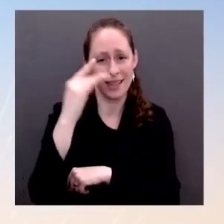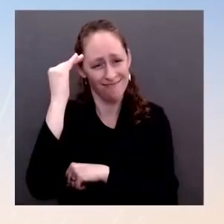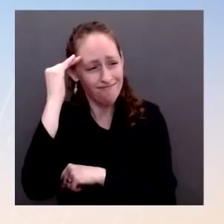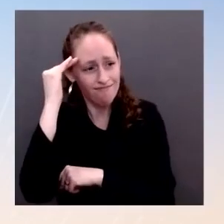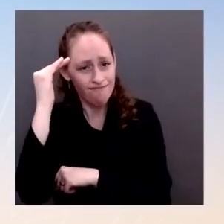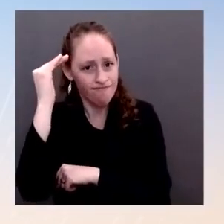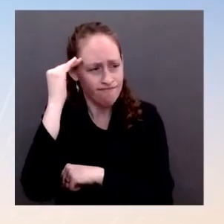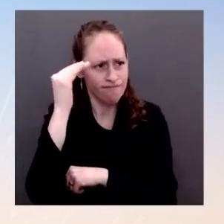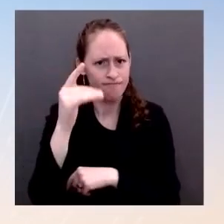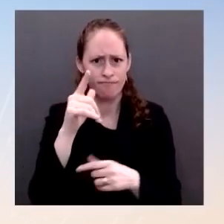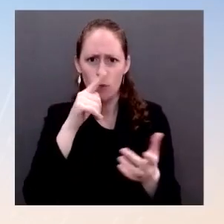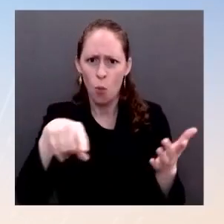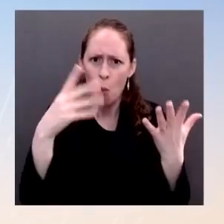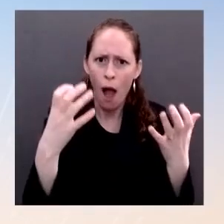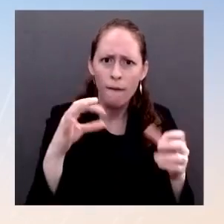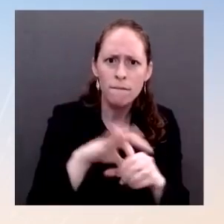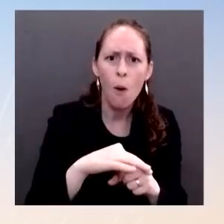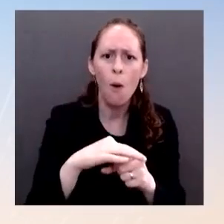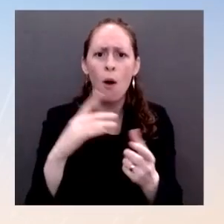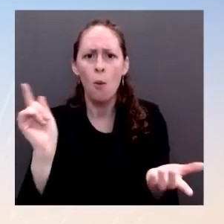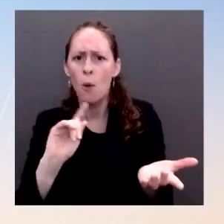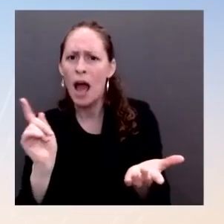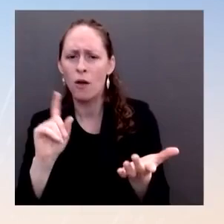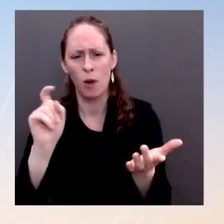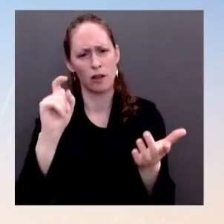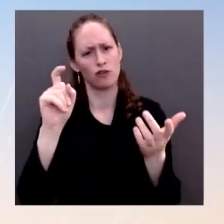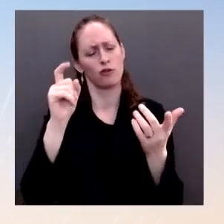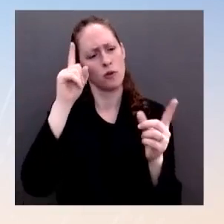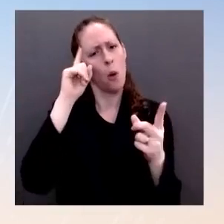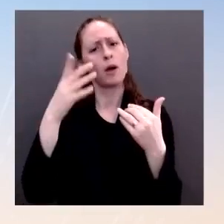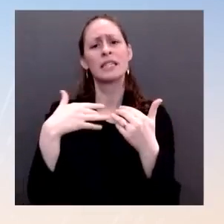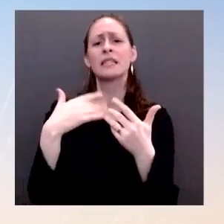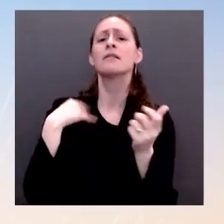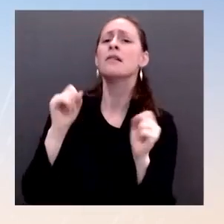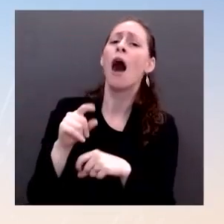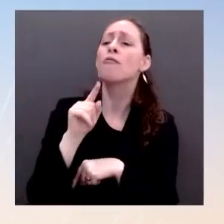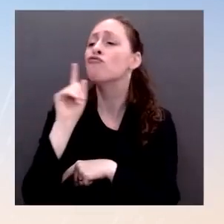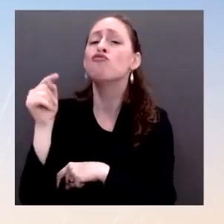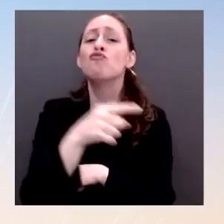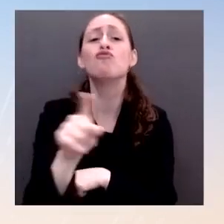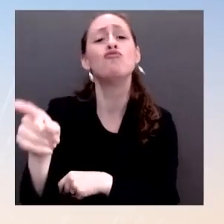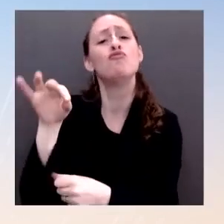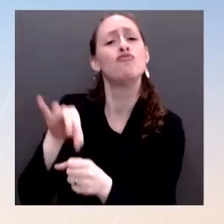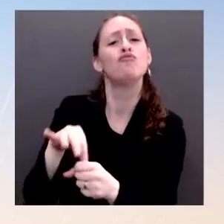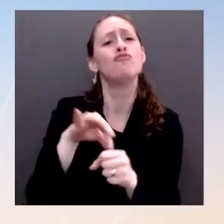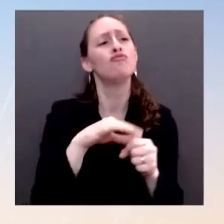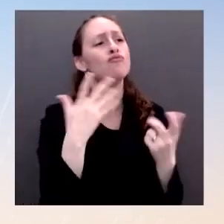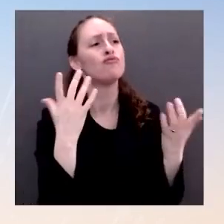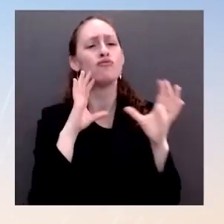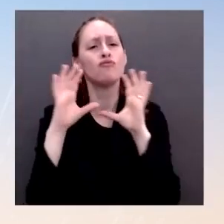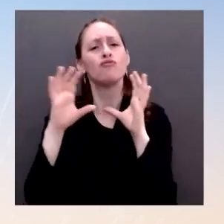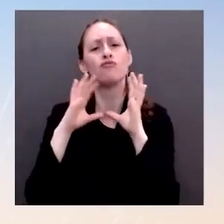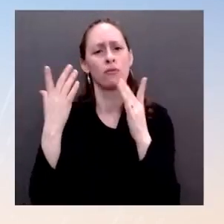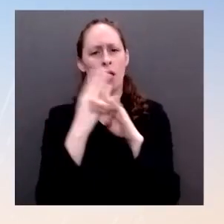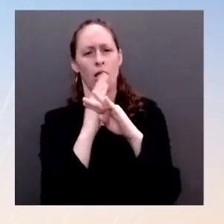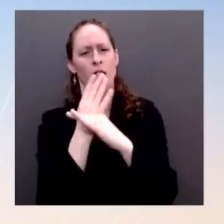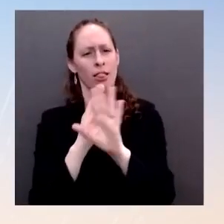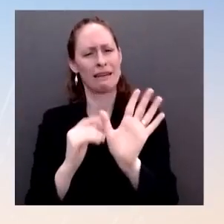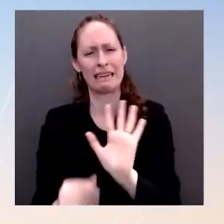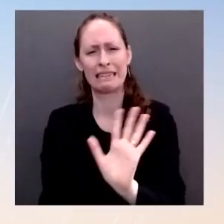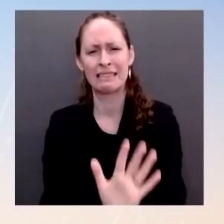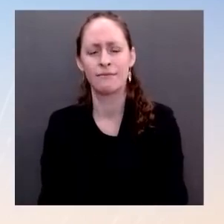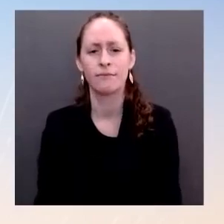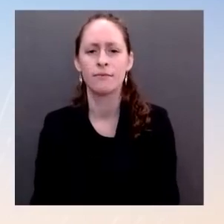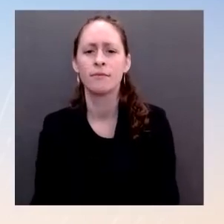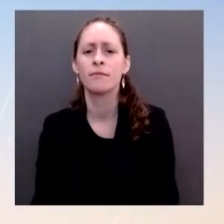very quickly, it seems like there are going to be some discussions during break between lawmakers, bipartisan lawmakers, about the